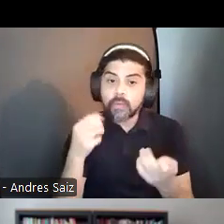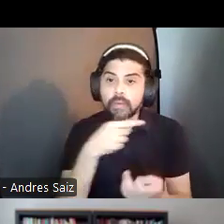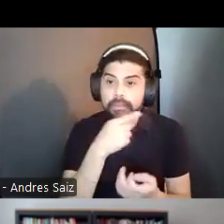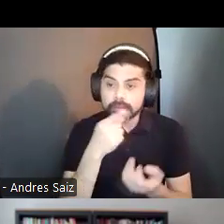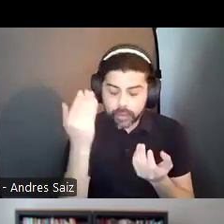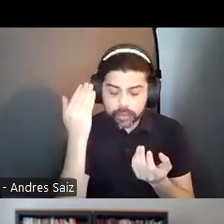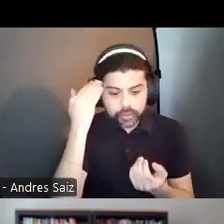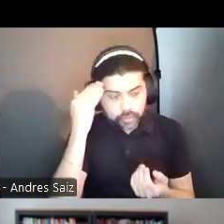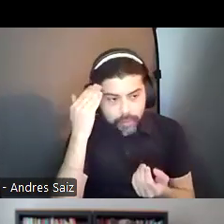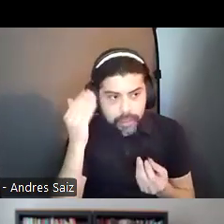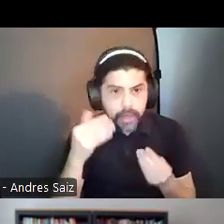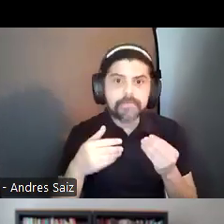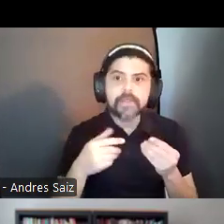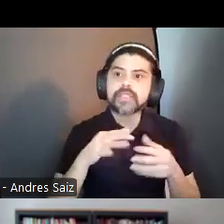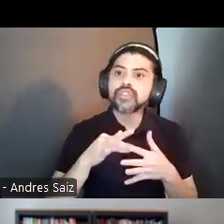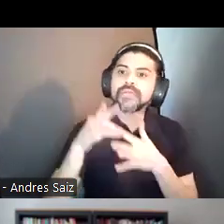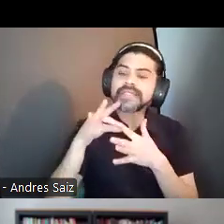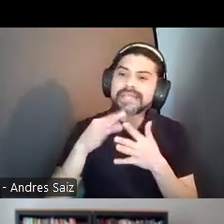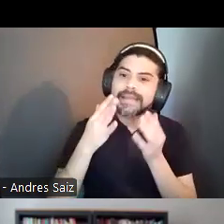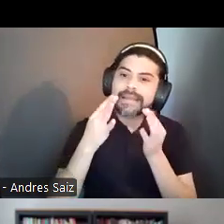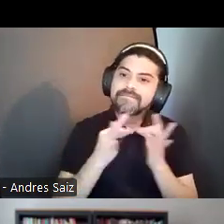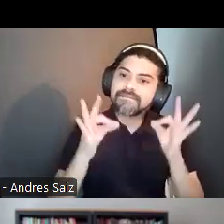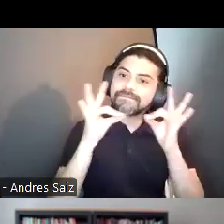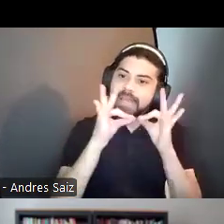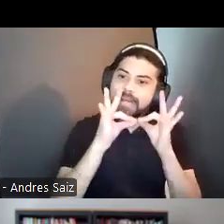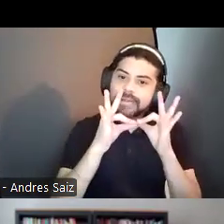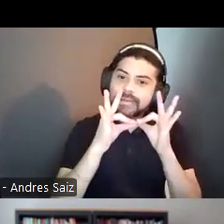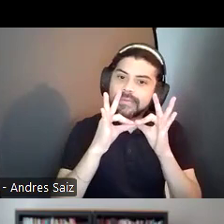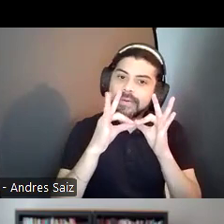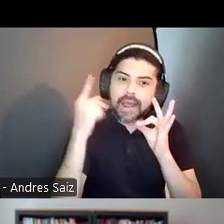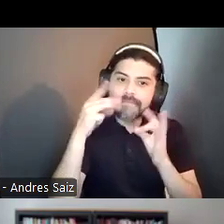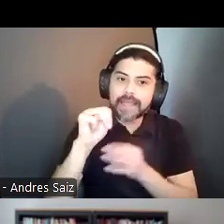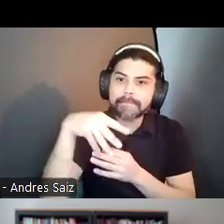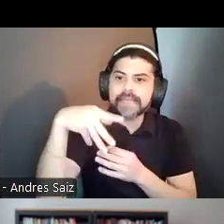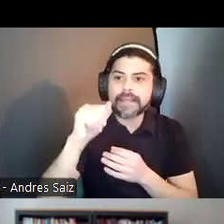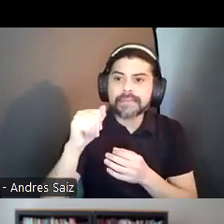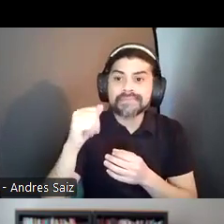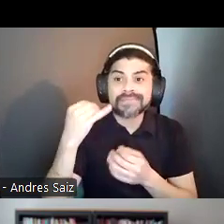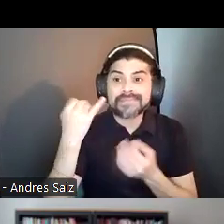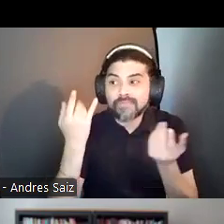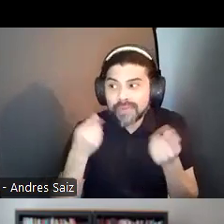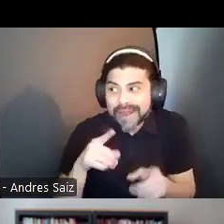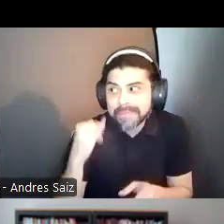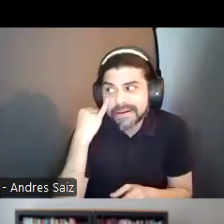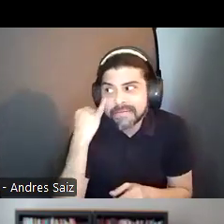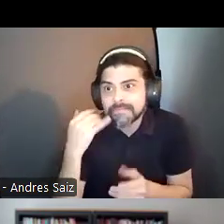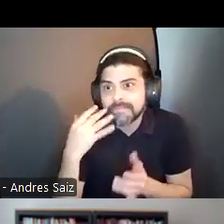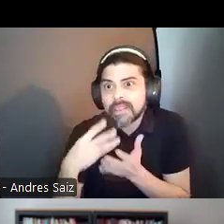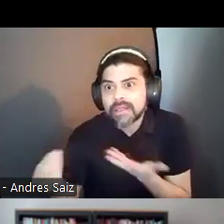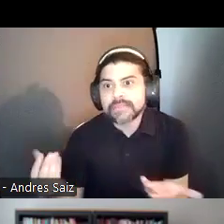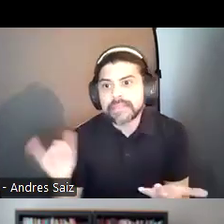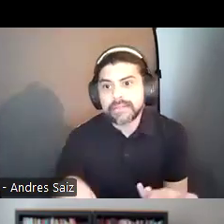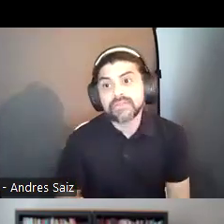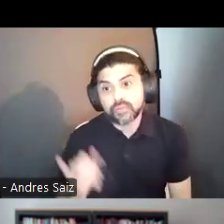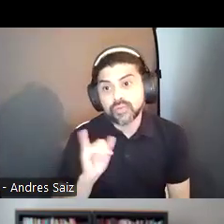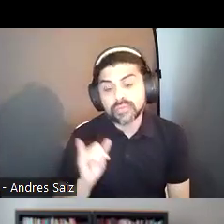have, and what would be lost if they no longer existed. And finally, and this is again really where a